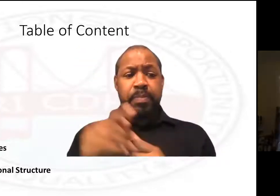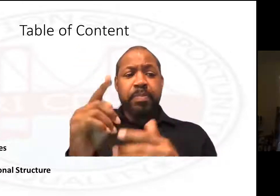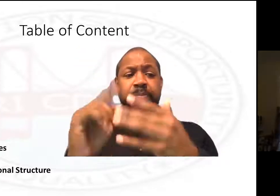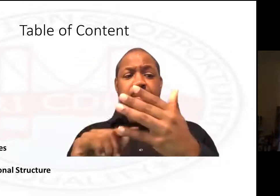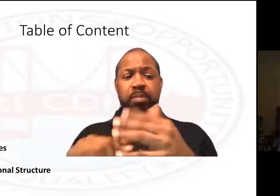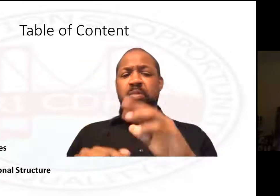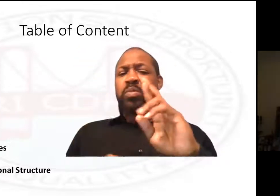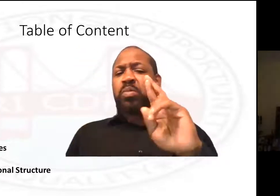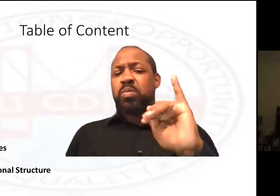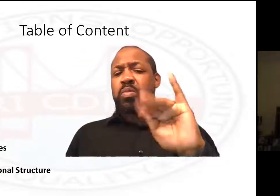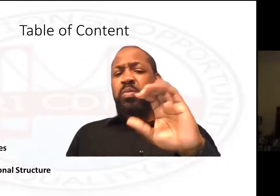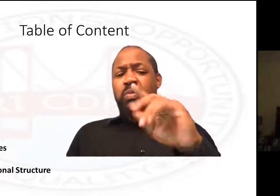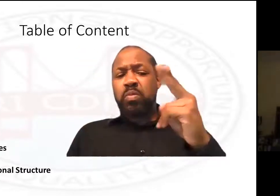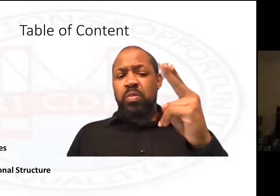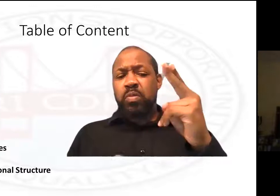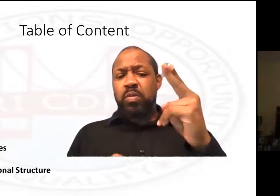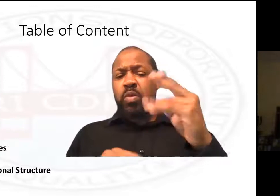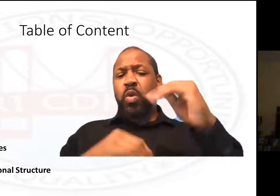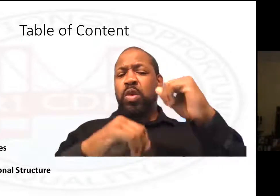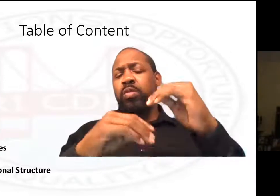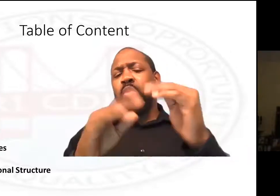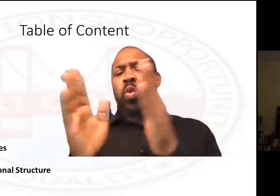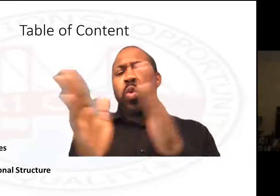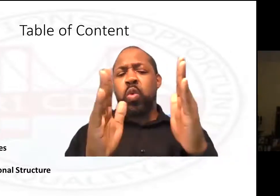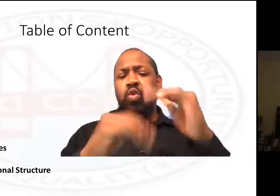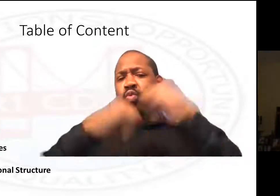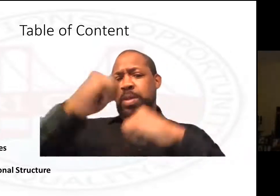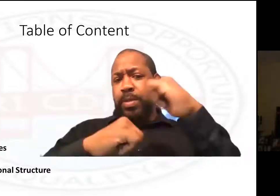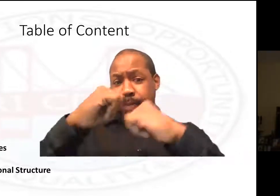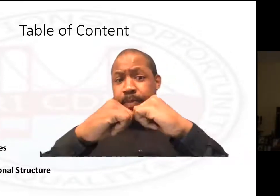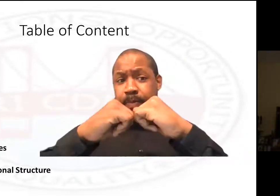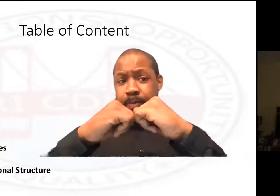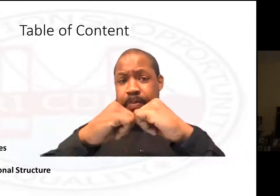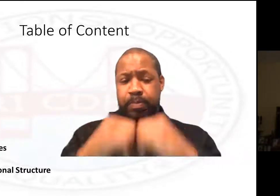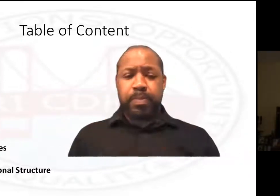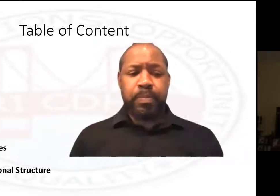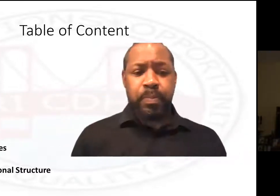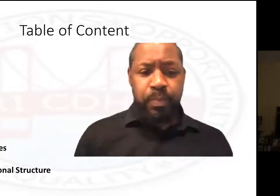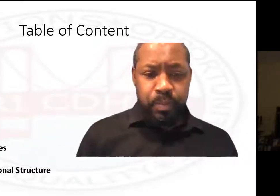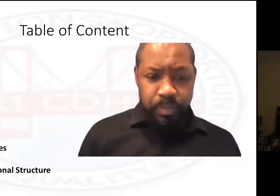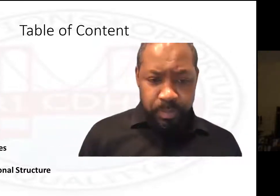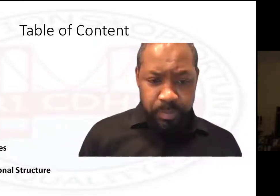legislative mandates, and the Rhode Island Commission for the Deaf and Hard of Hearing organizational structure.